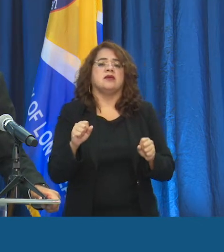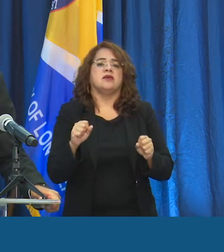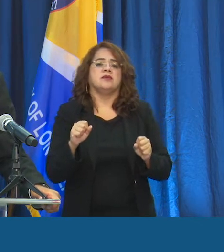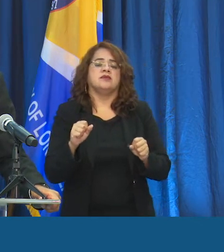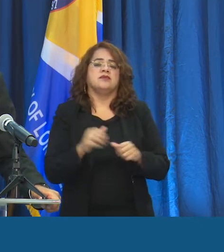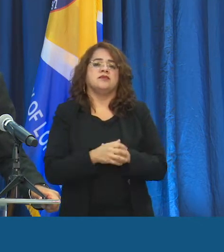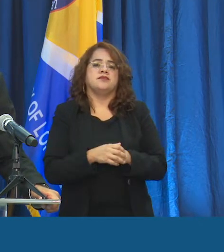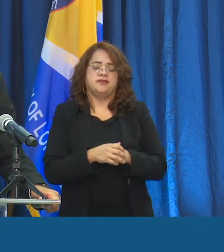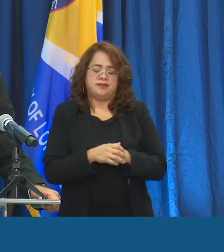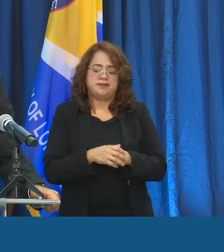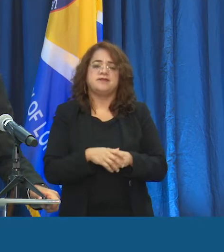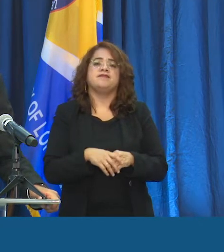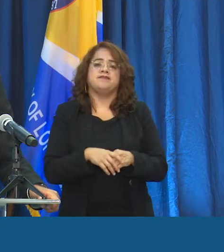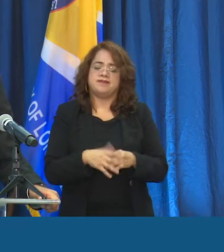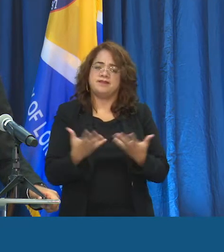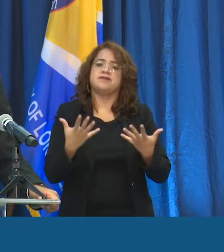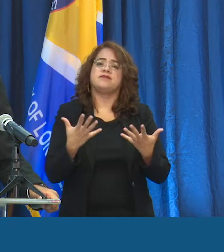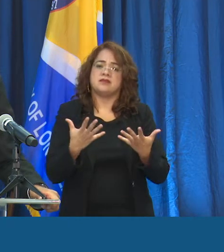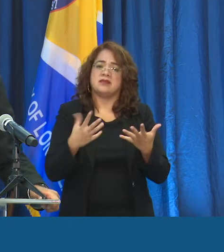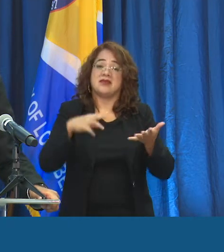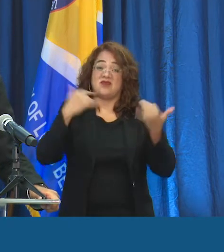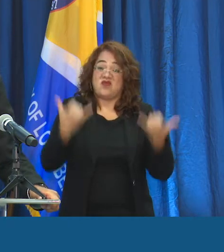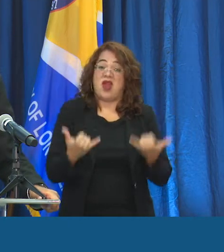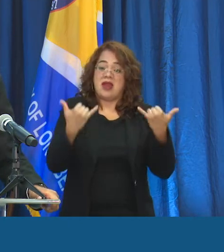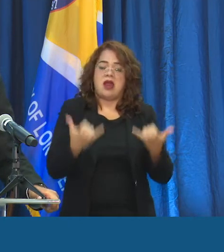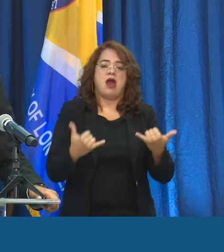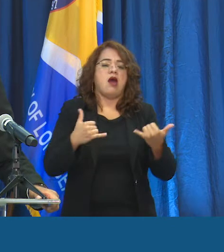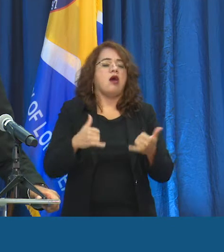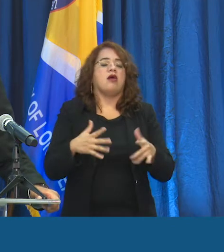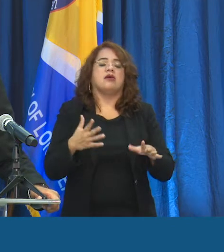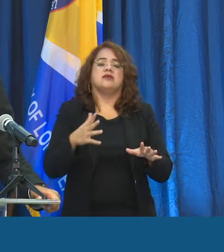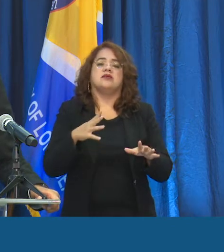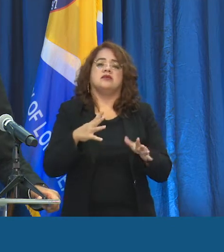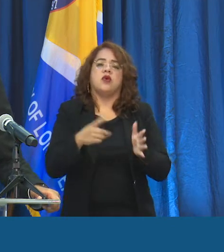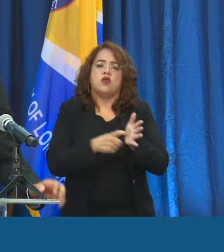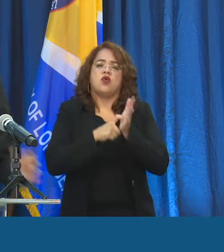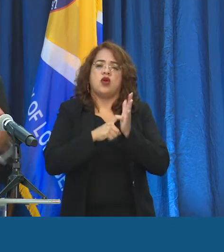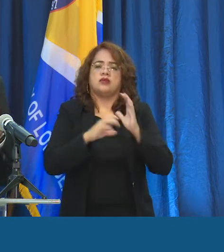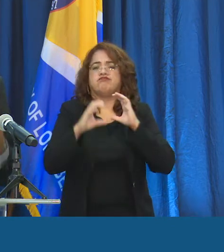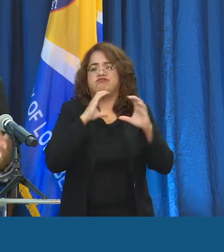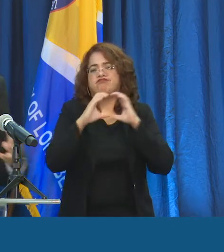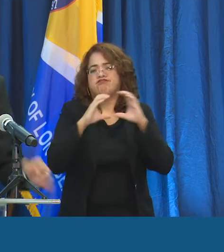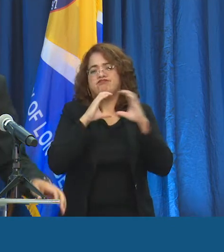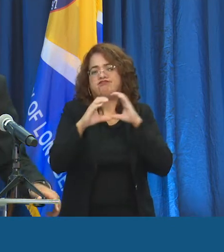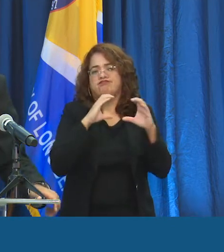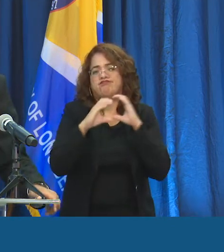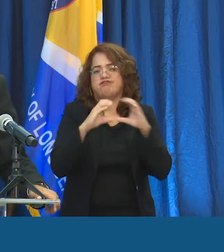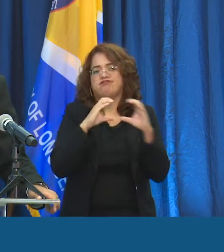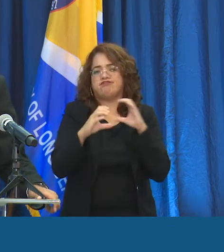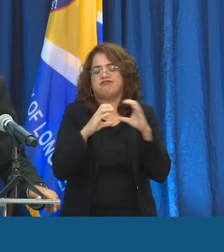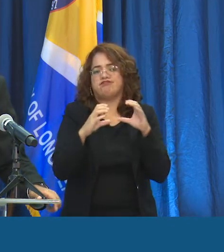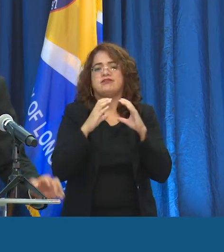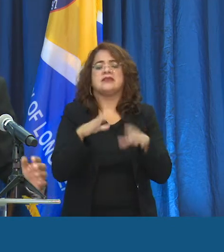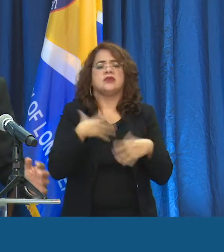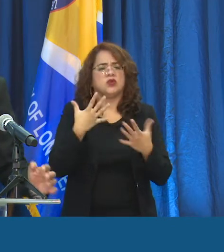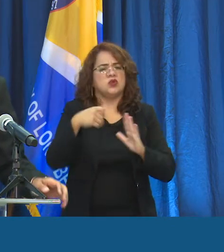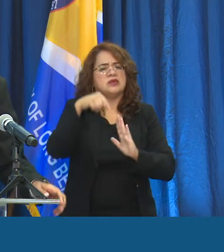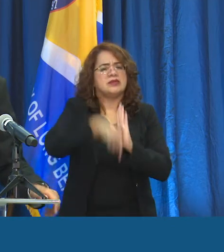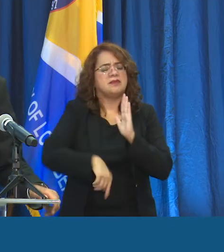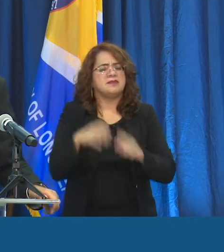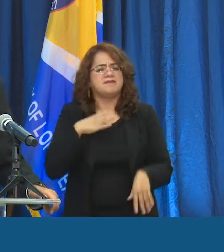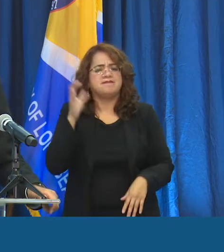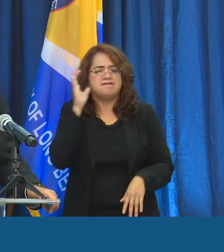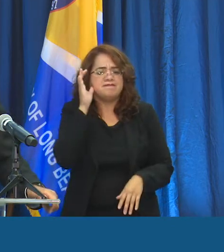there is intense community conversation. A lot of the recommendations around public safety and public